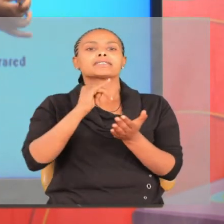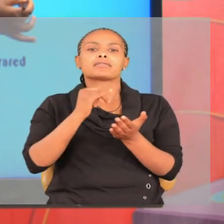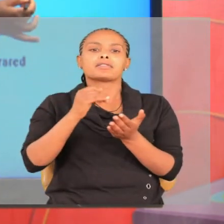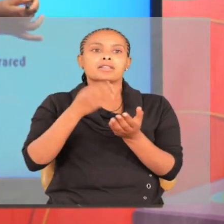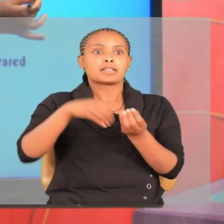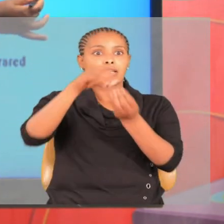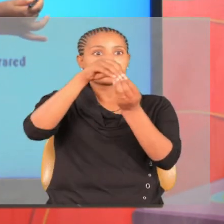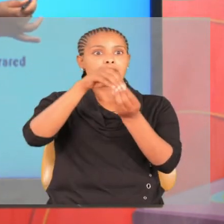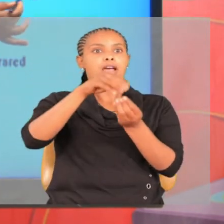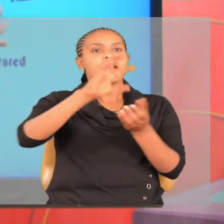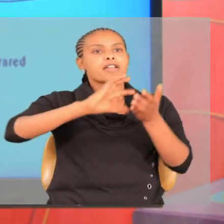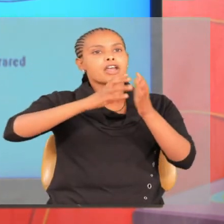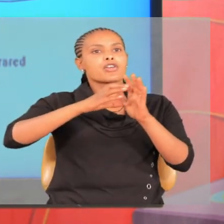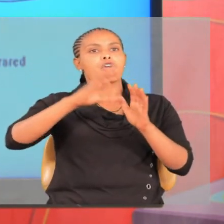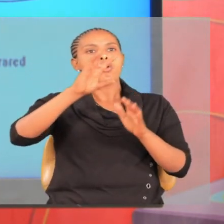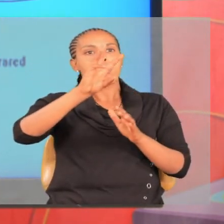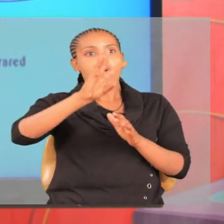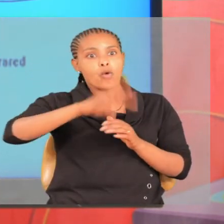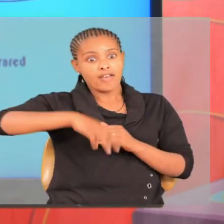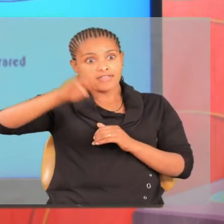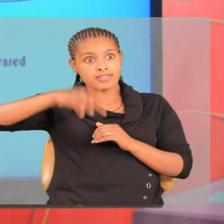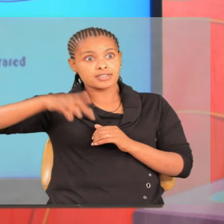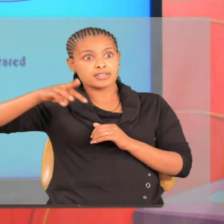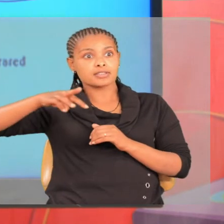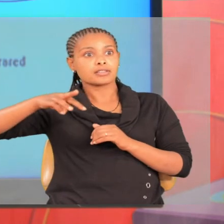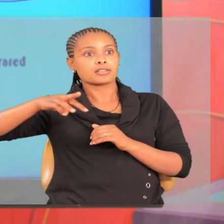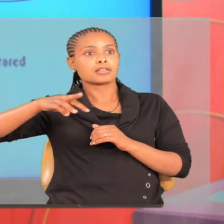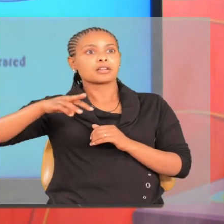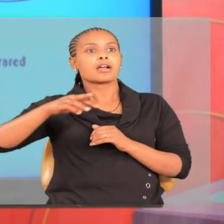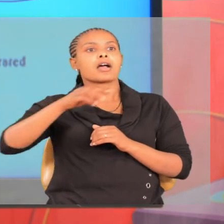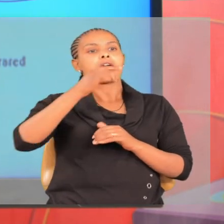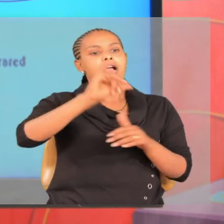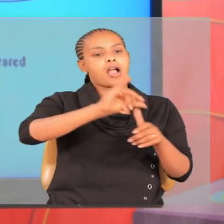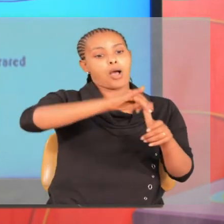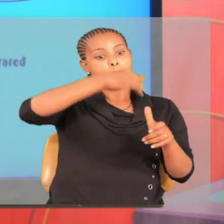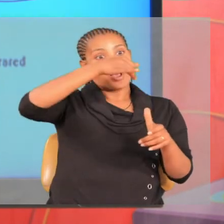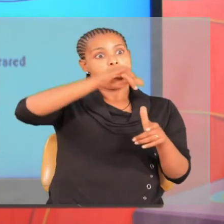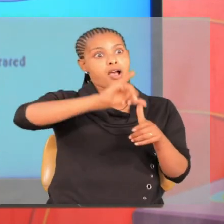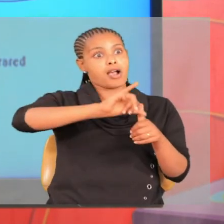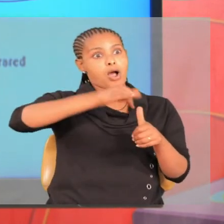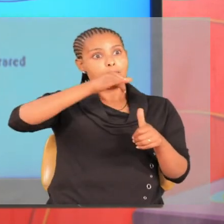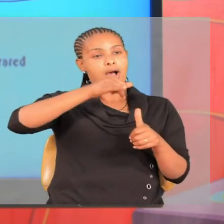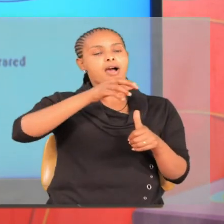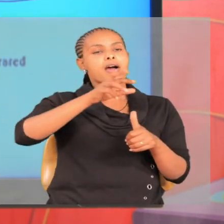from radio waves toward the gamma rays.